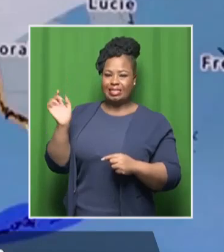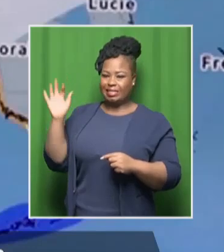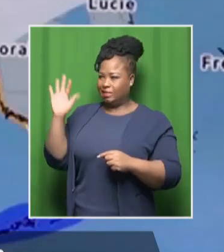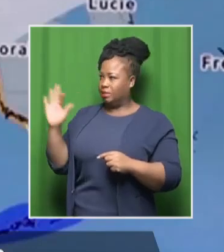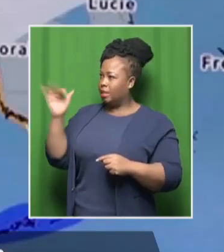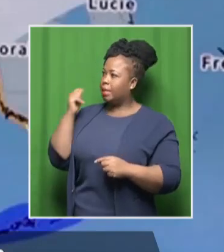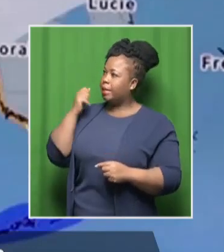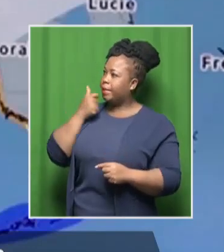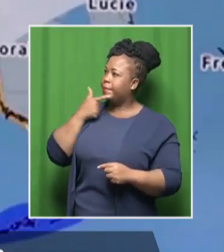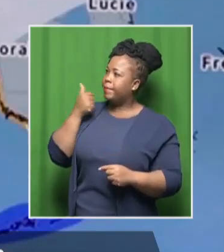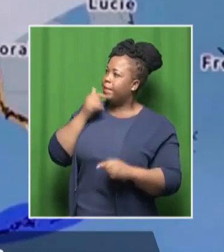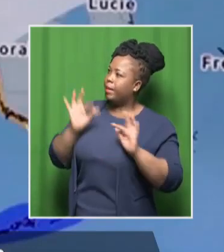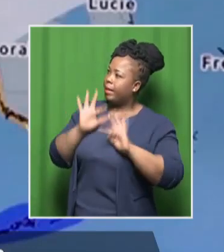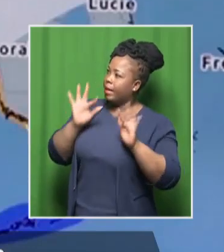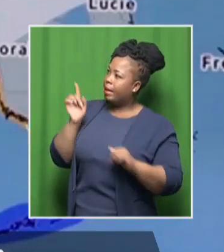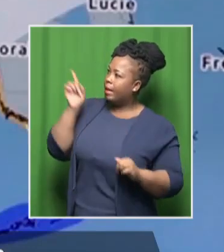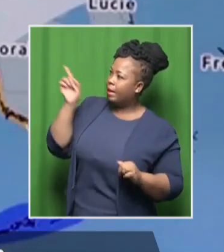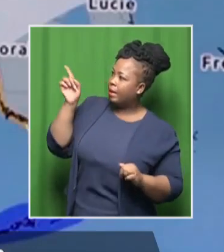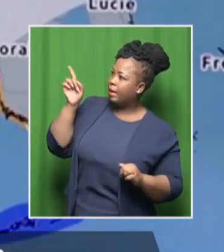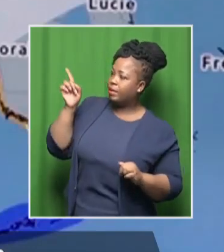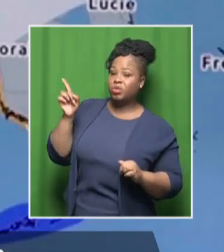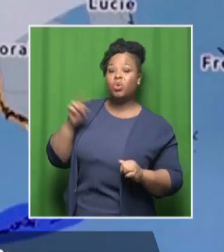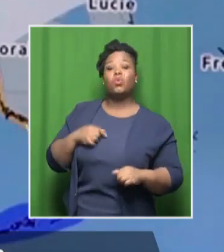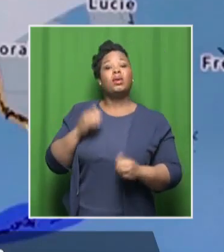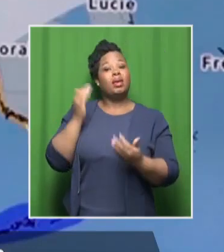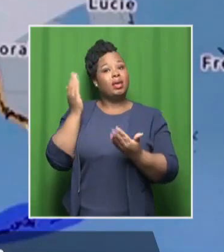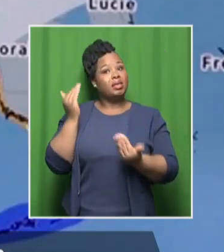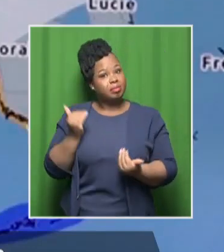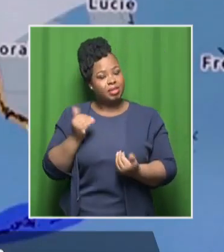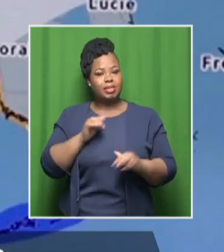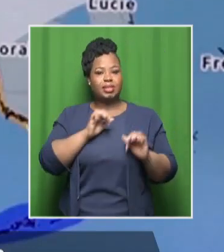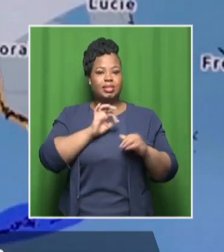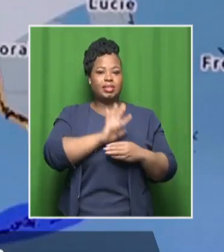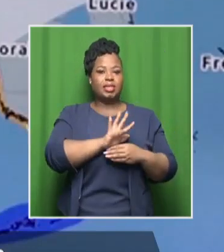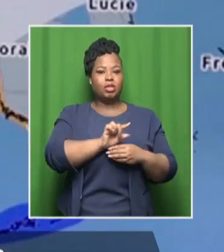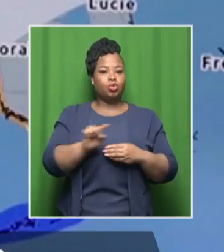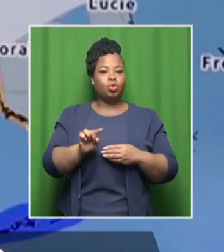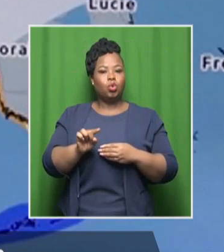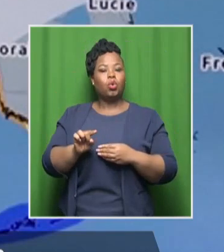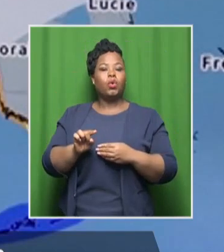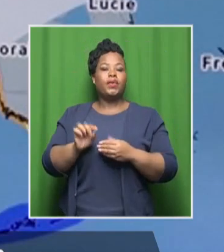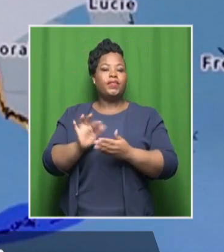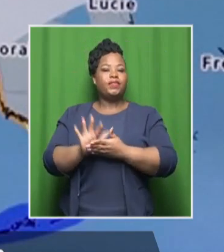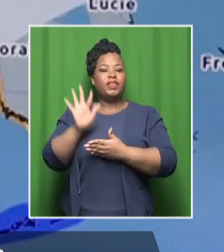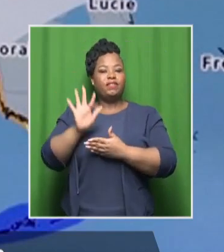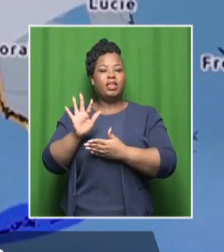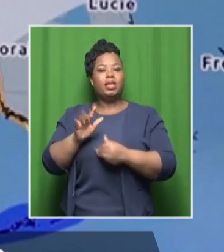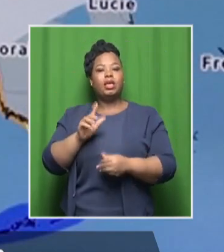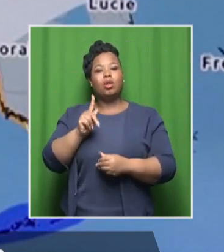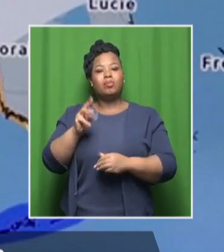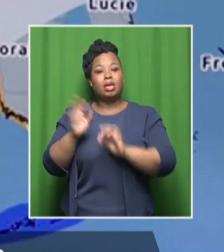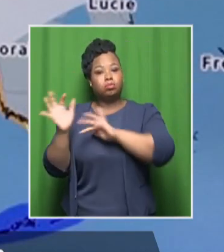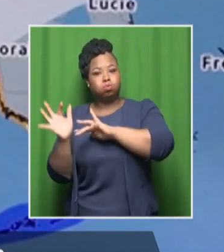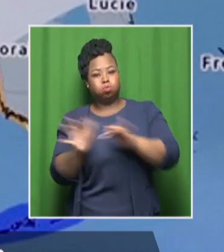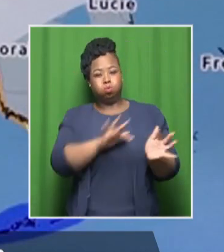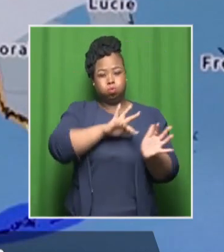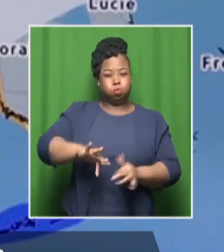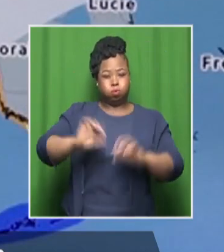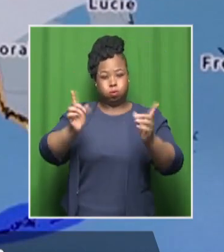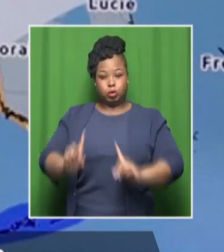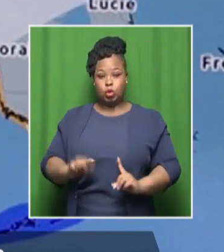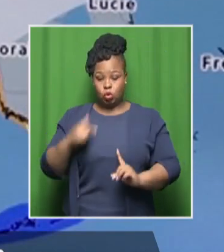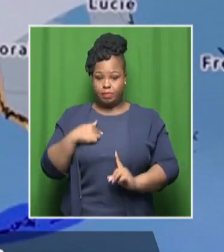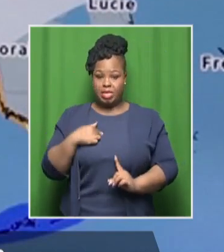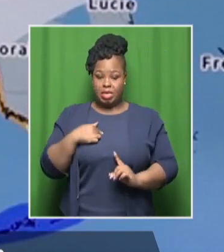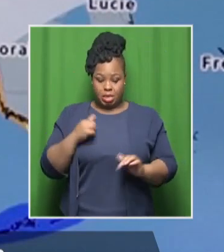purple area, we are predicting 10 to 15 feet of storm surge. Put that in perspective, I'm 6 feet tall.